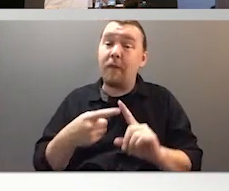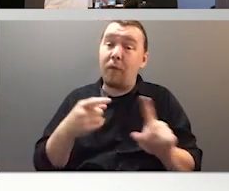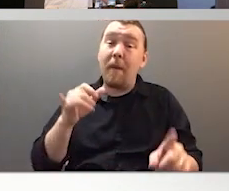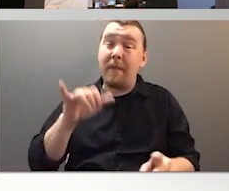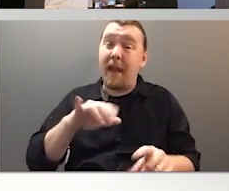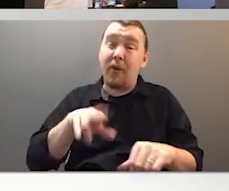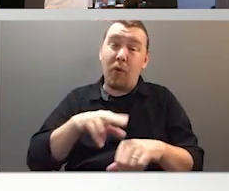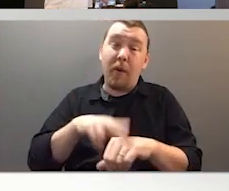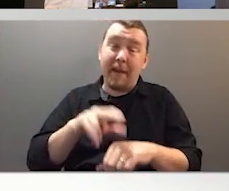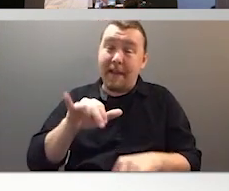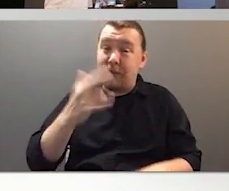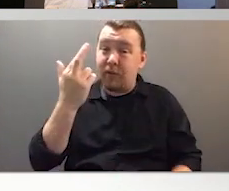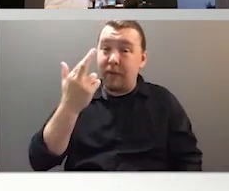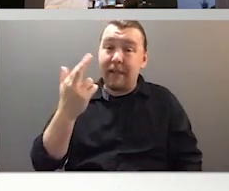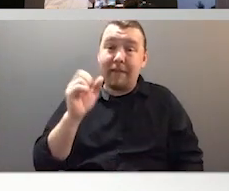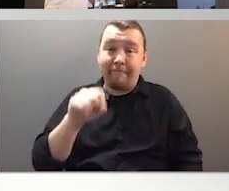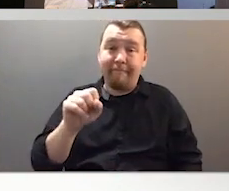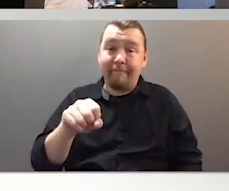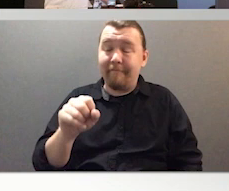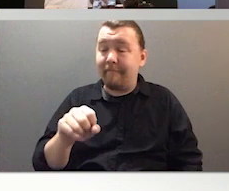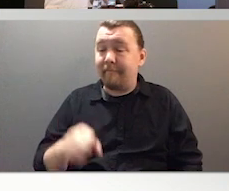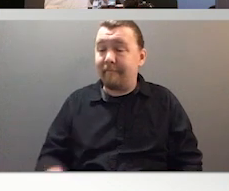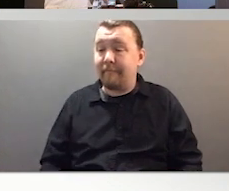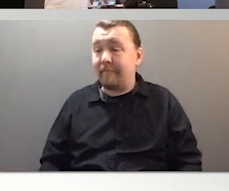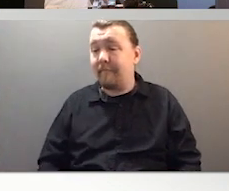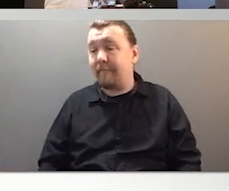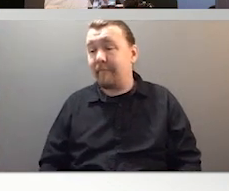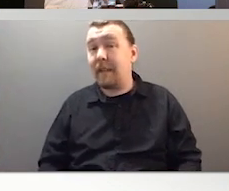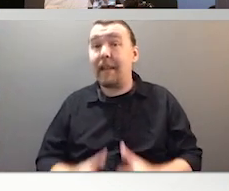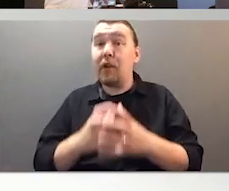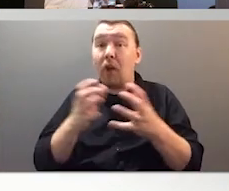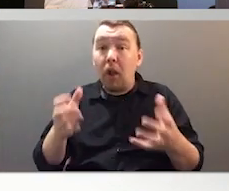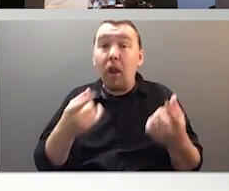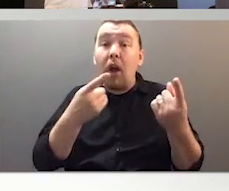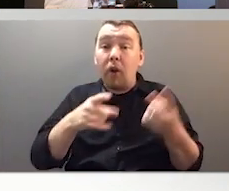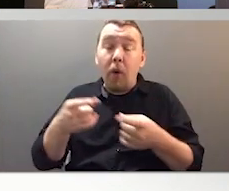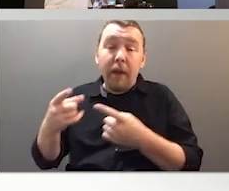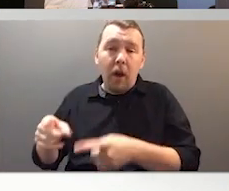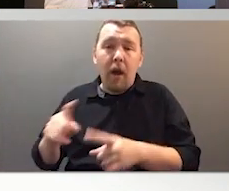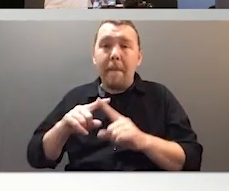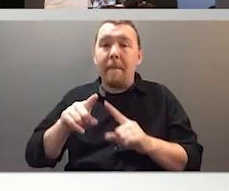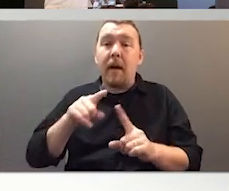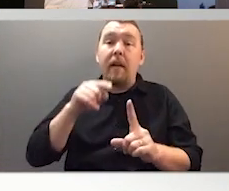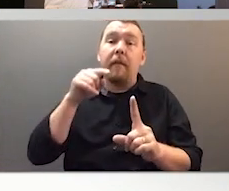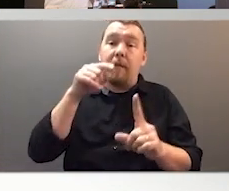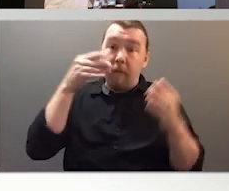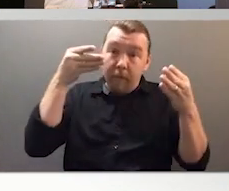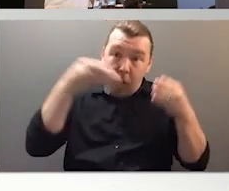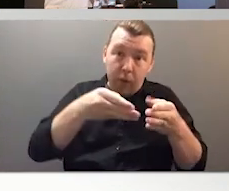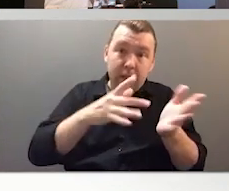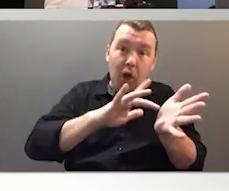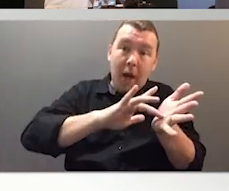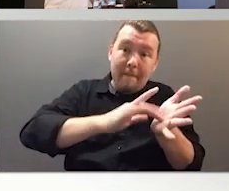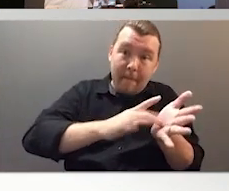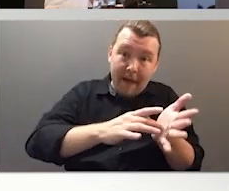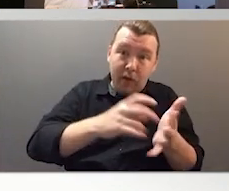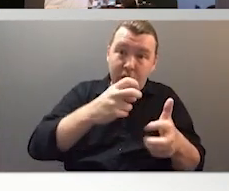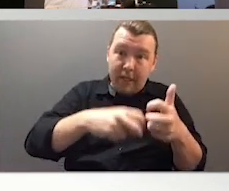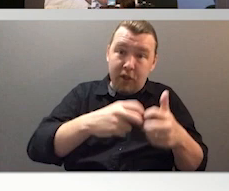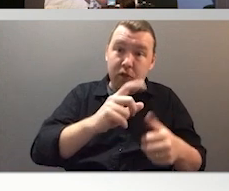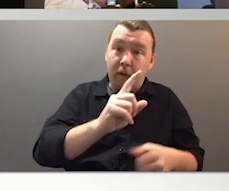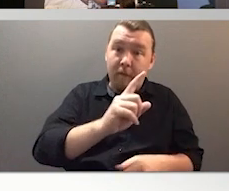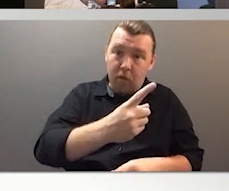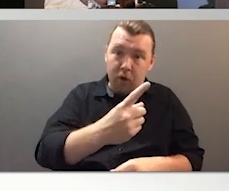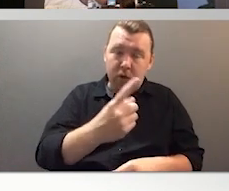yes, there's a lot going on. But tackle medical first, because that will change, because